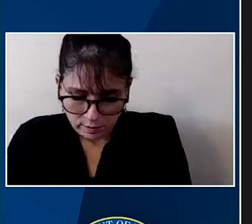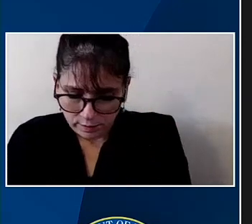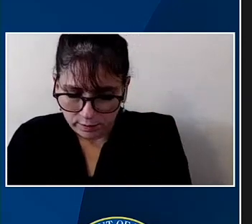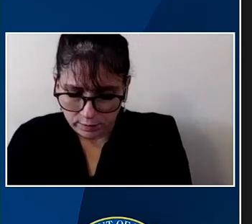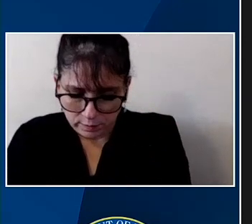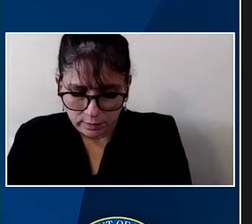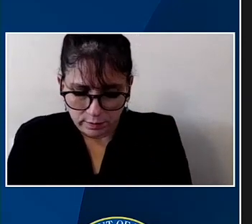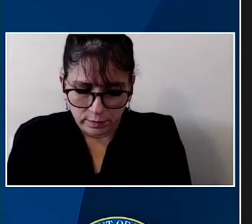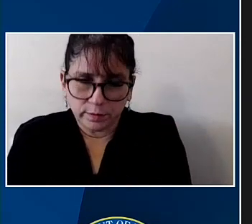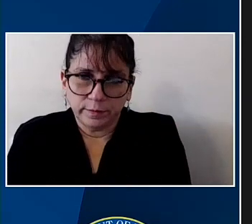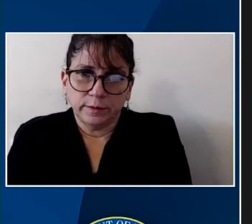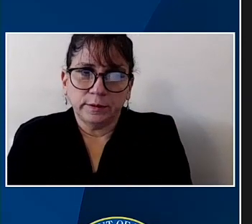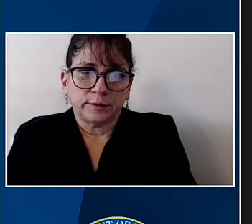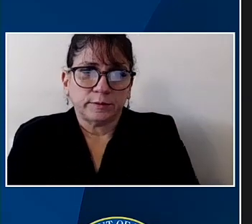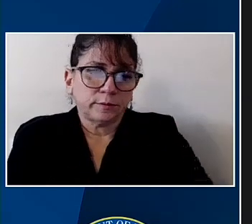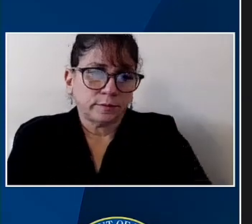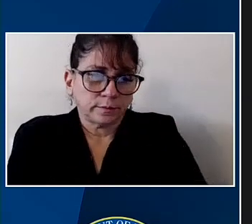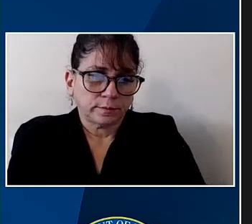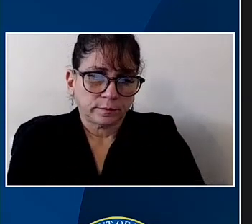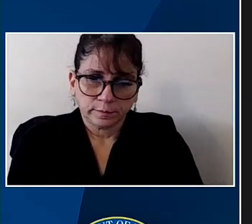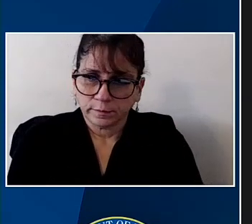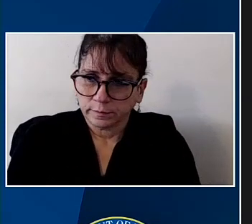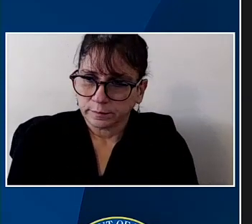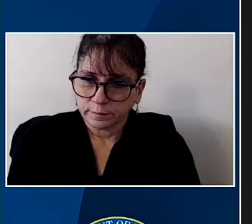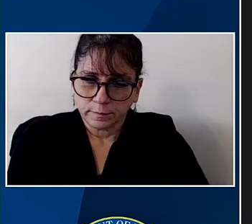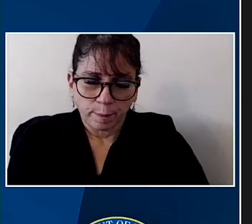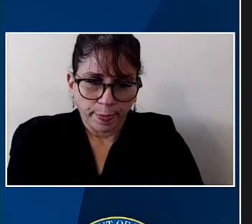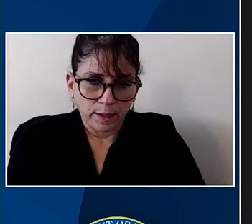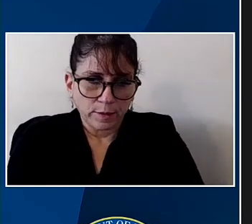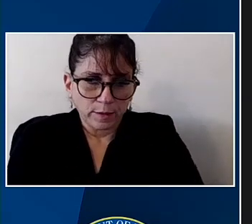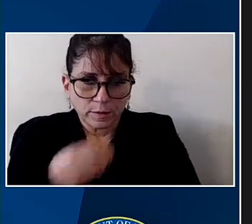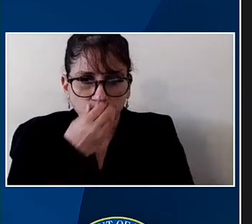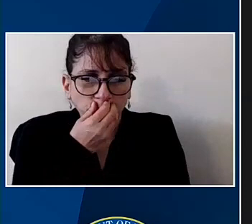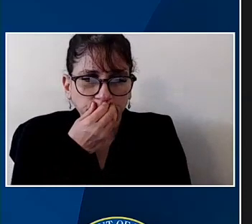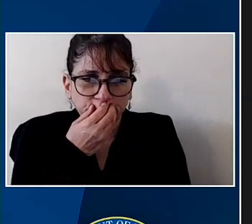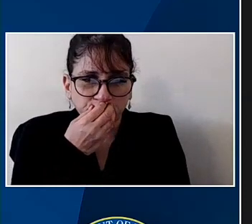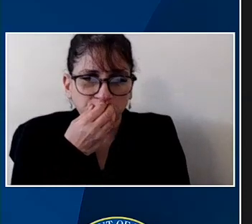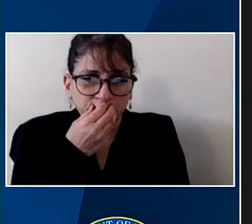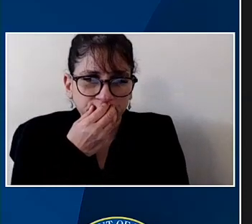Oh, I can see. I think you're muted right now.